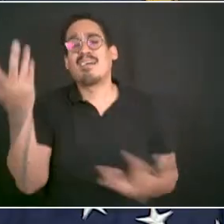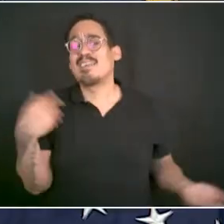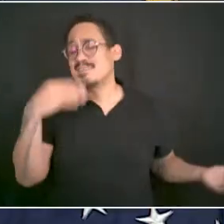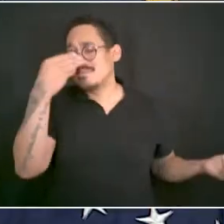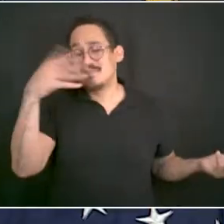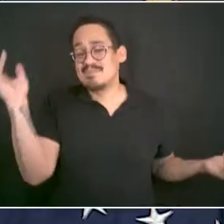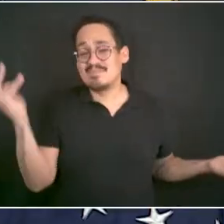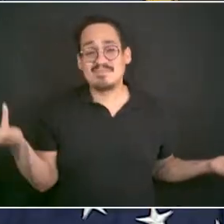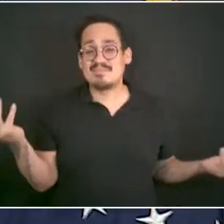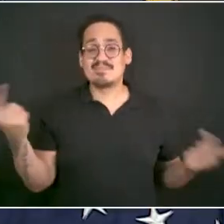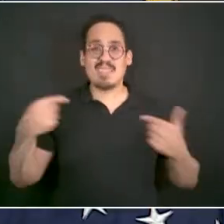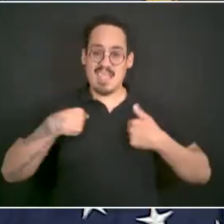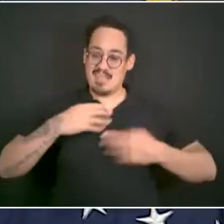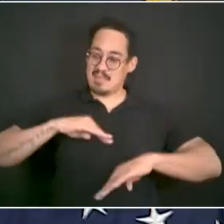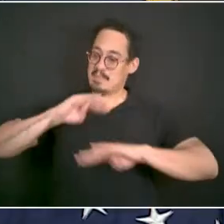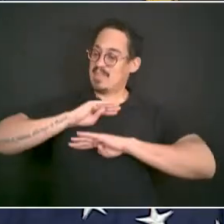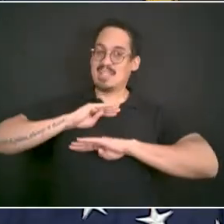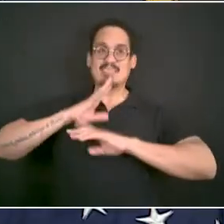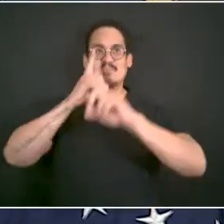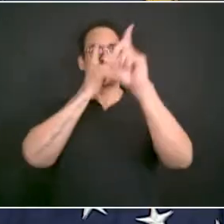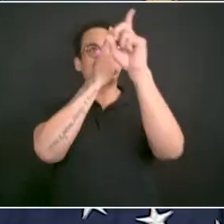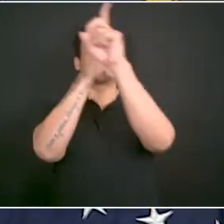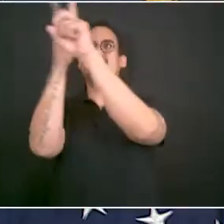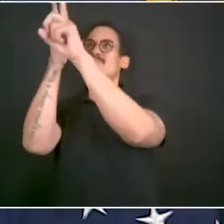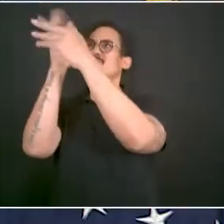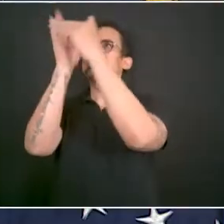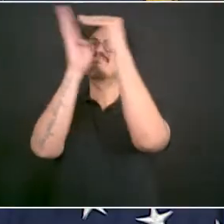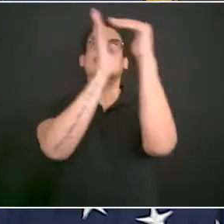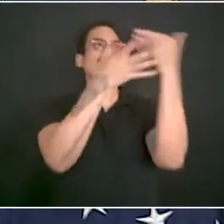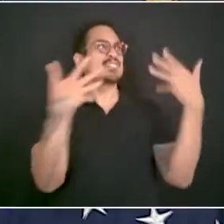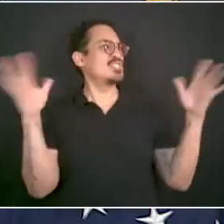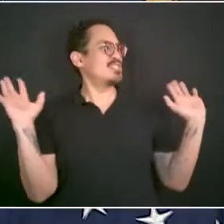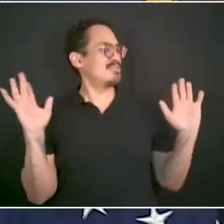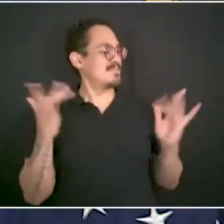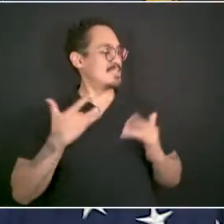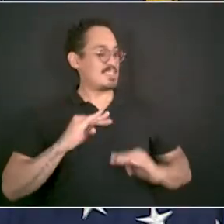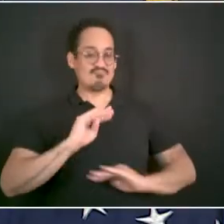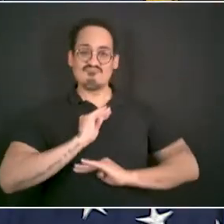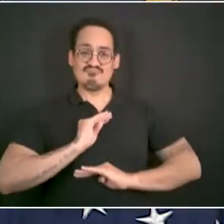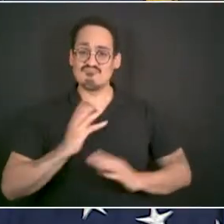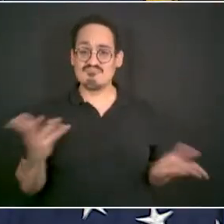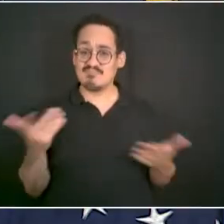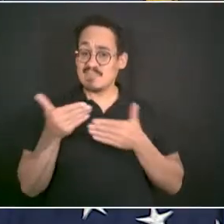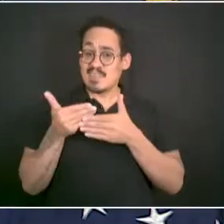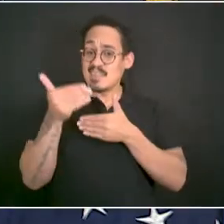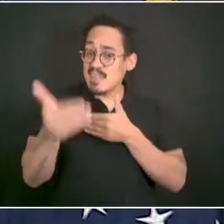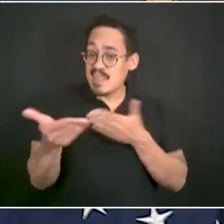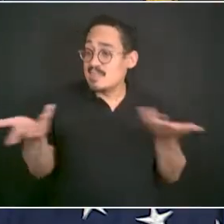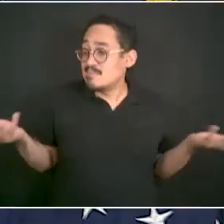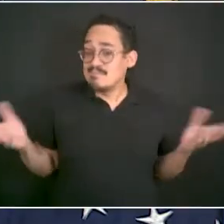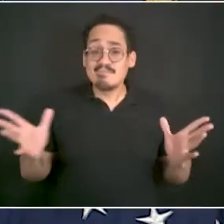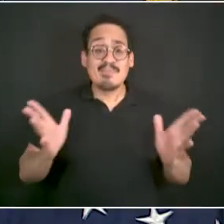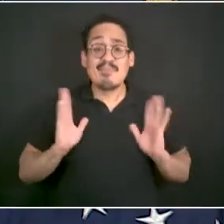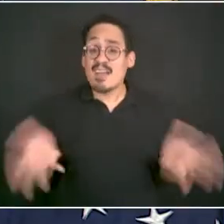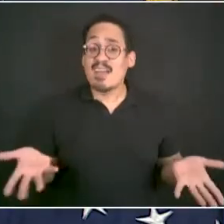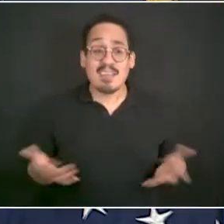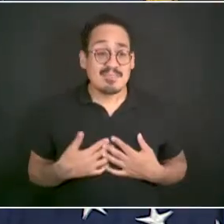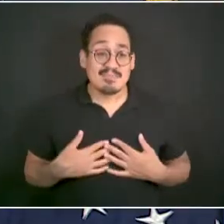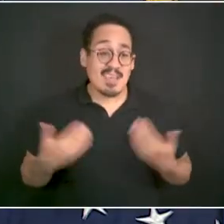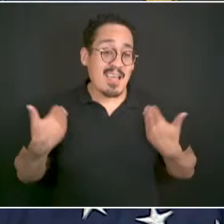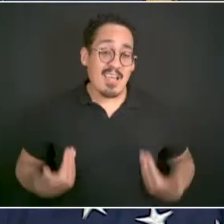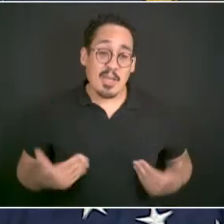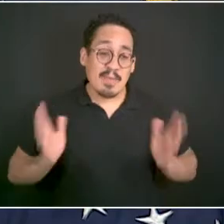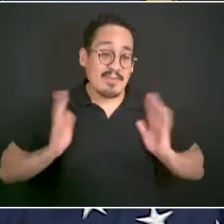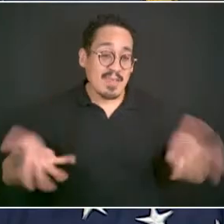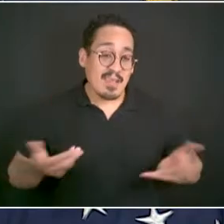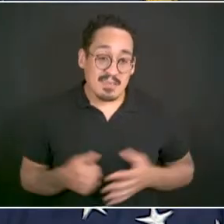ever thought I can reach in life, and so what happens next term is going to be fine. I'm going to be fine. I'm going to be